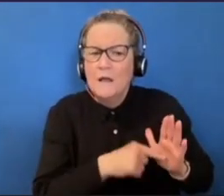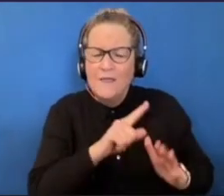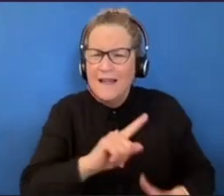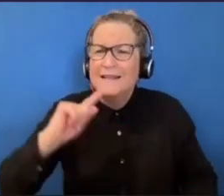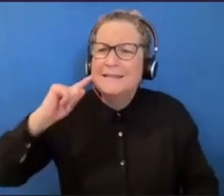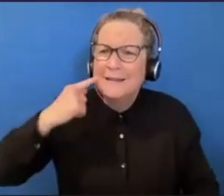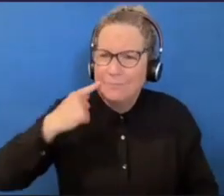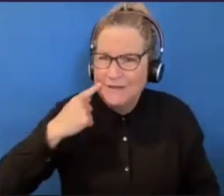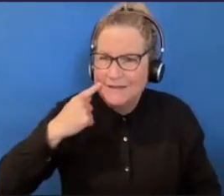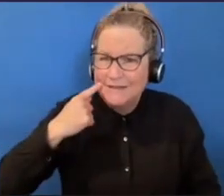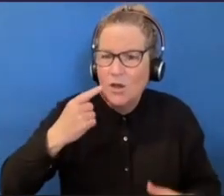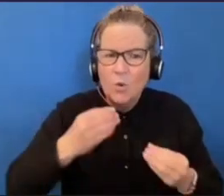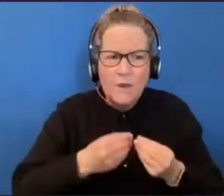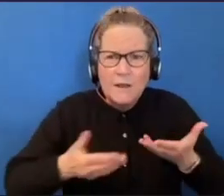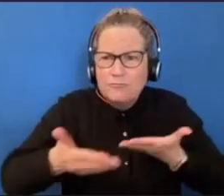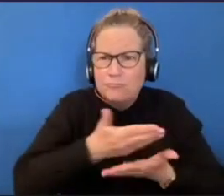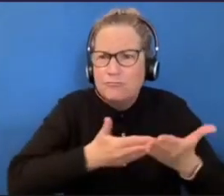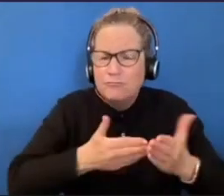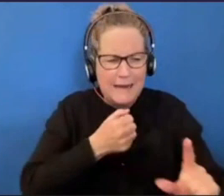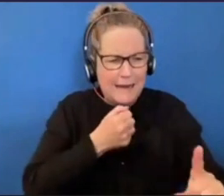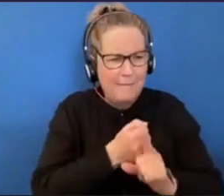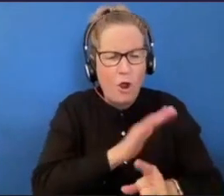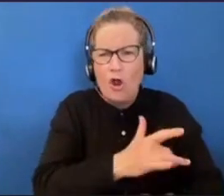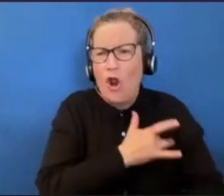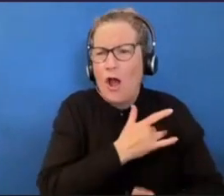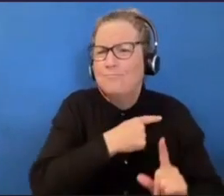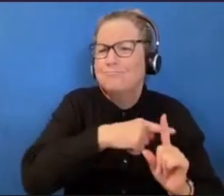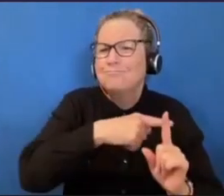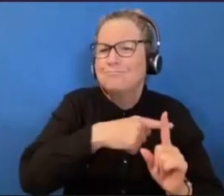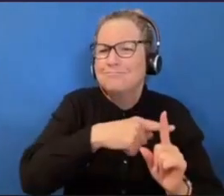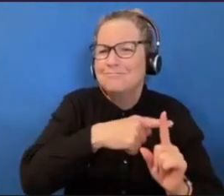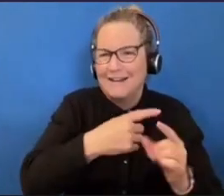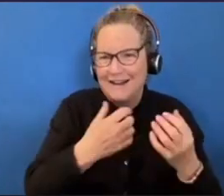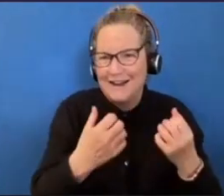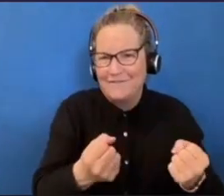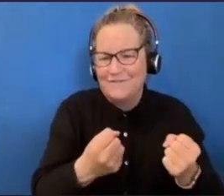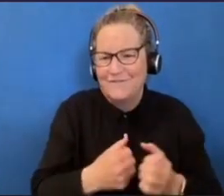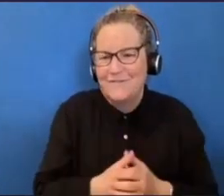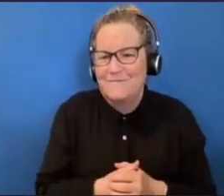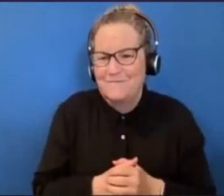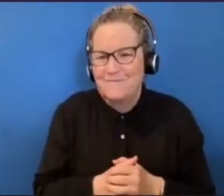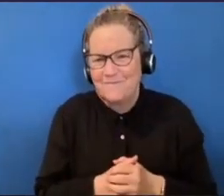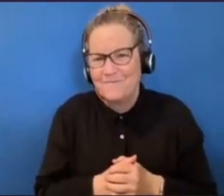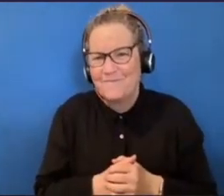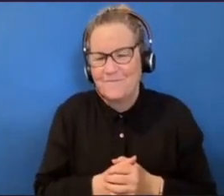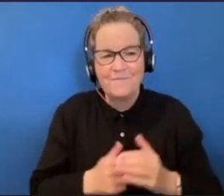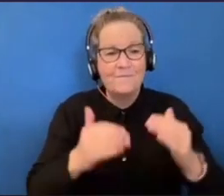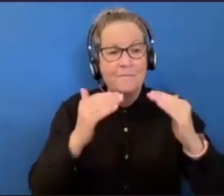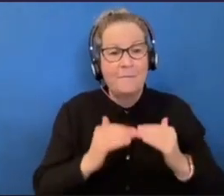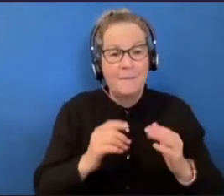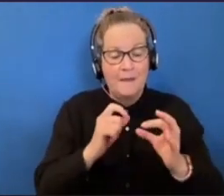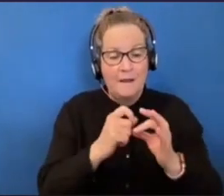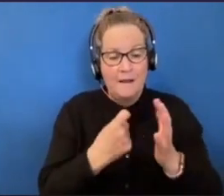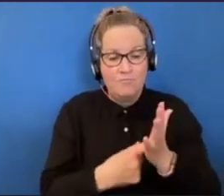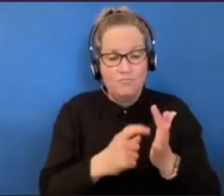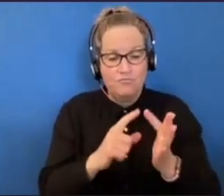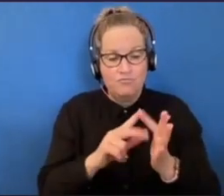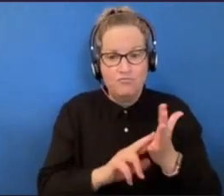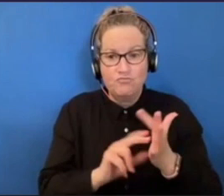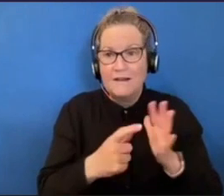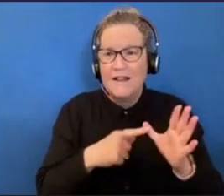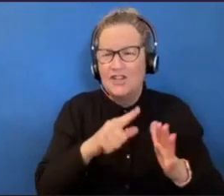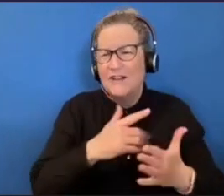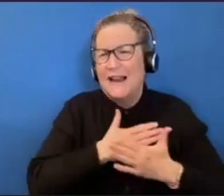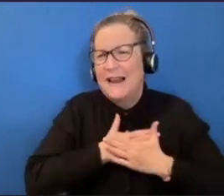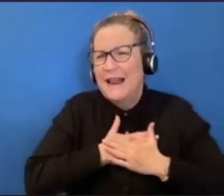intentionally with great impact. Brenda is someone else I want to talk about. Brenda is someone who loves nature and